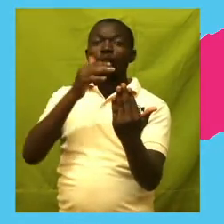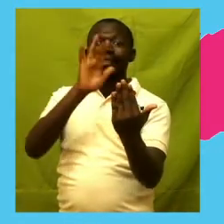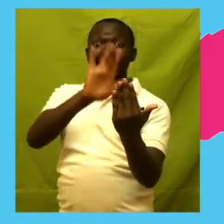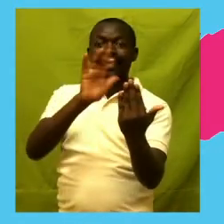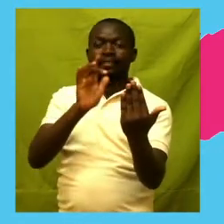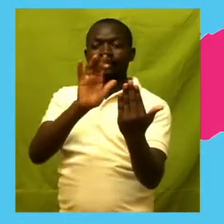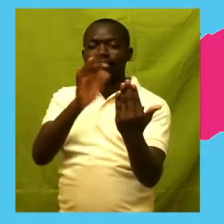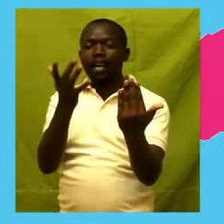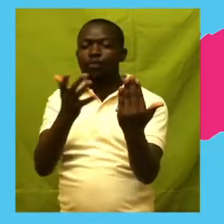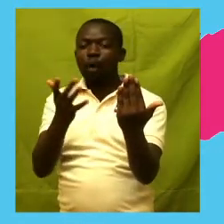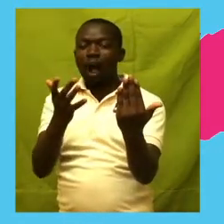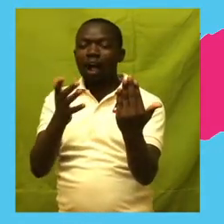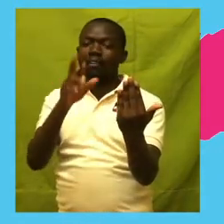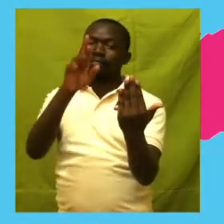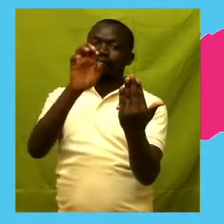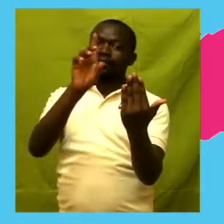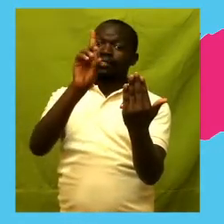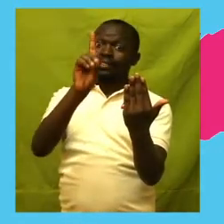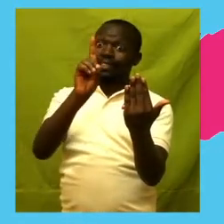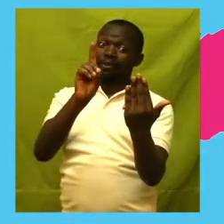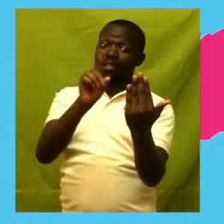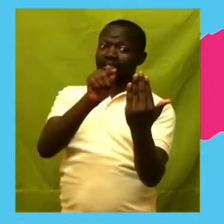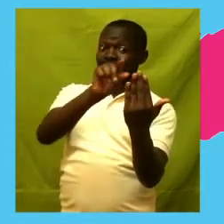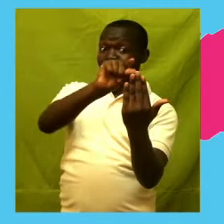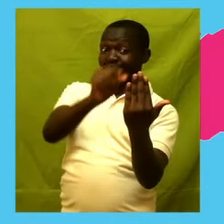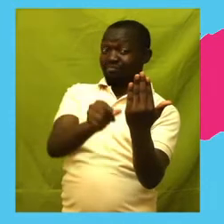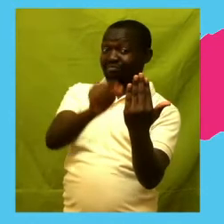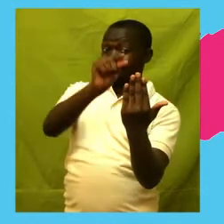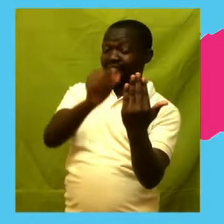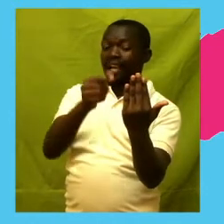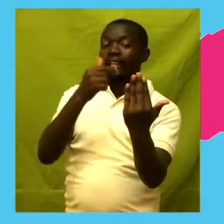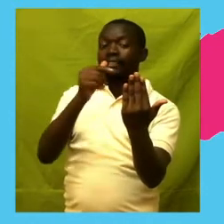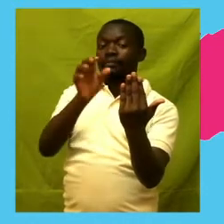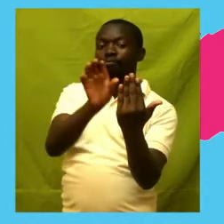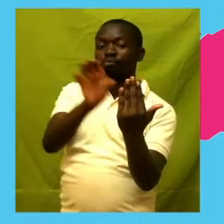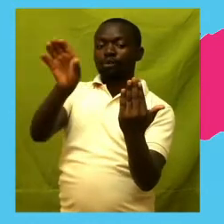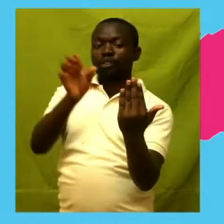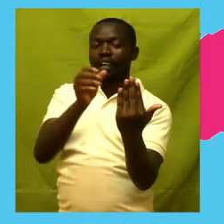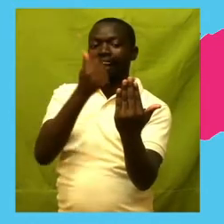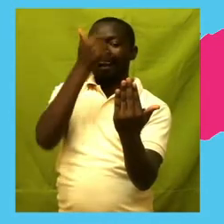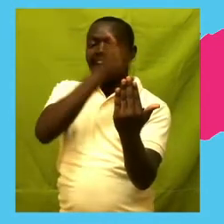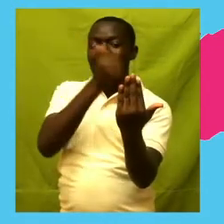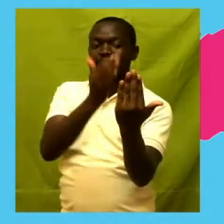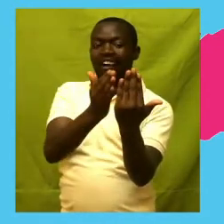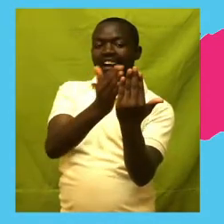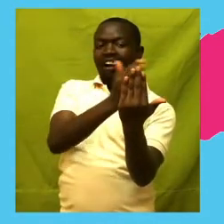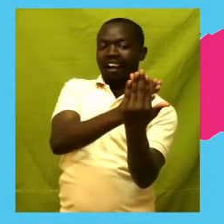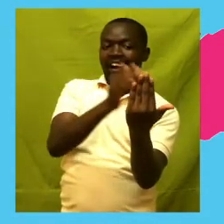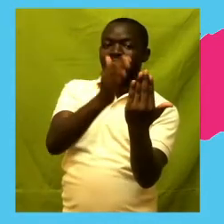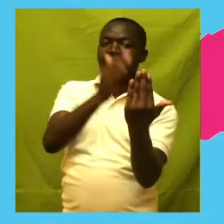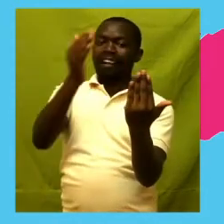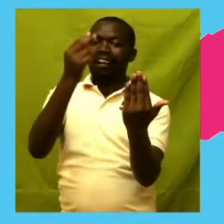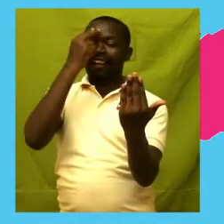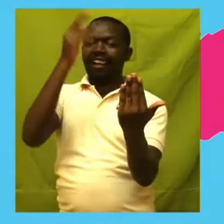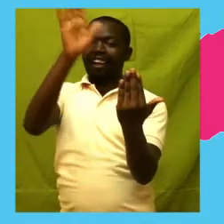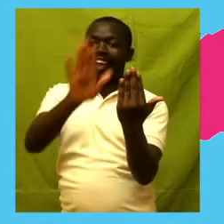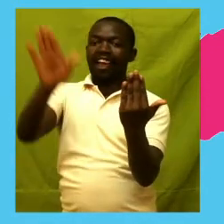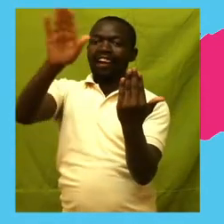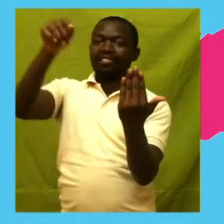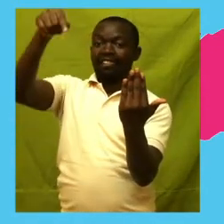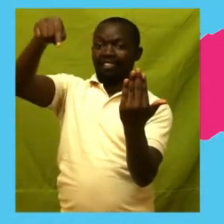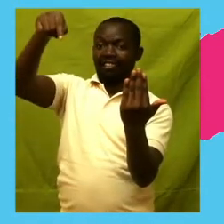Sea? The Red Sea. It is separating Africa from